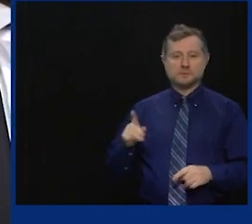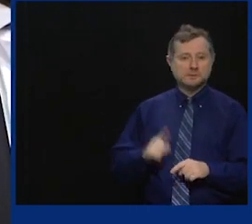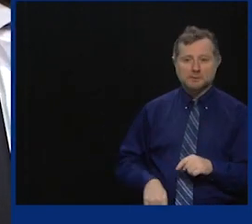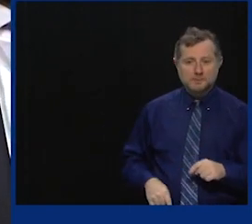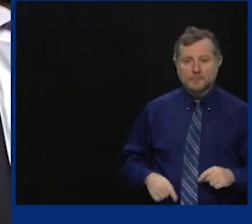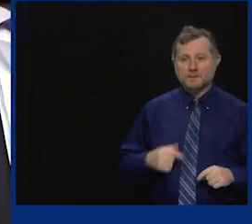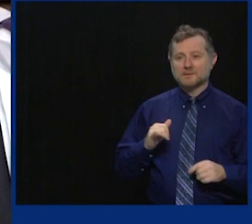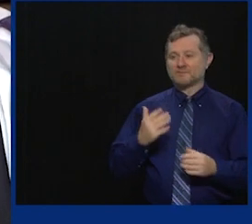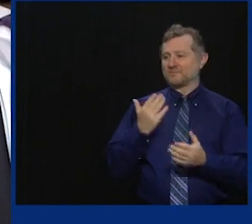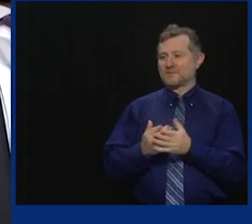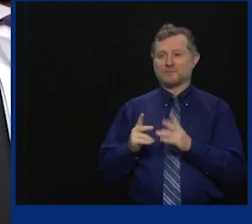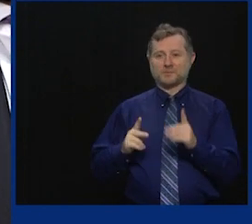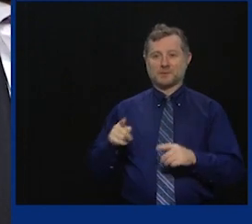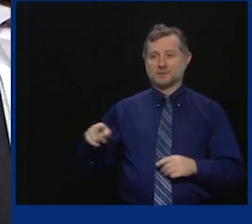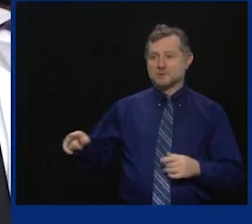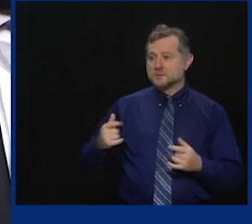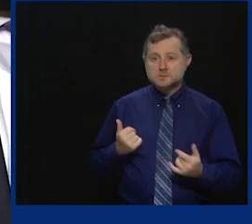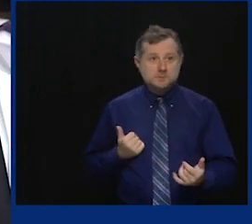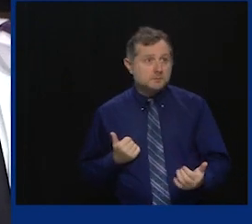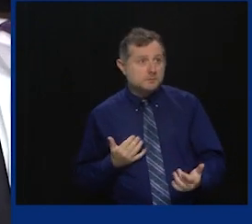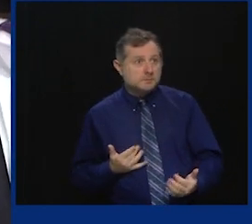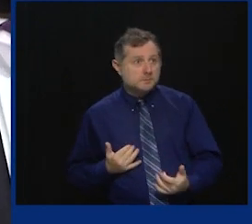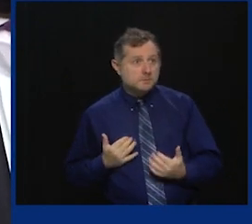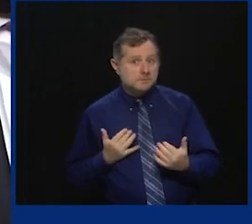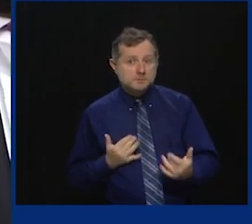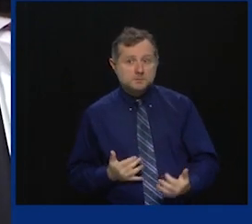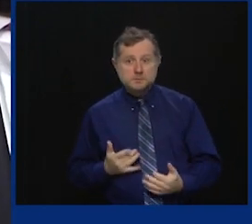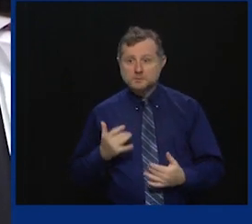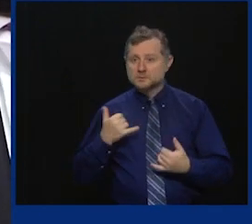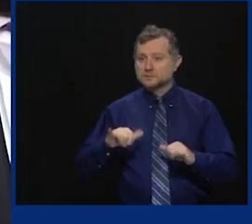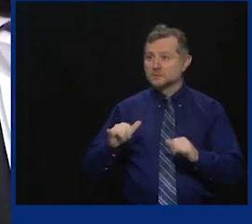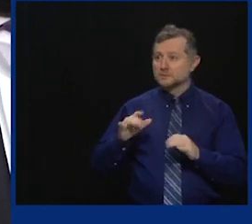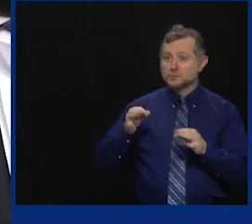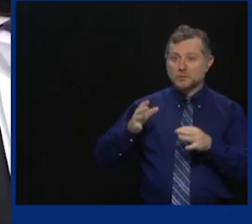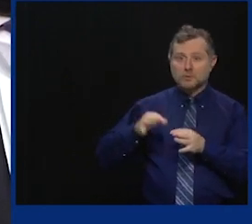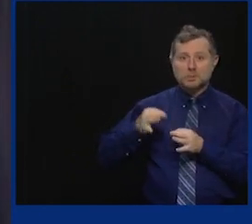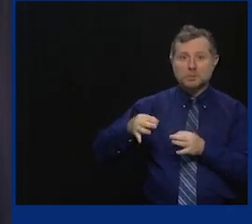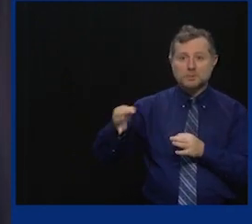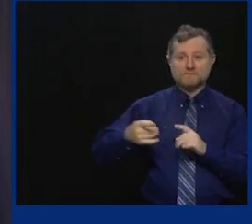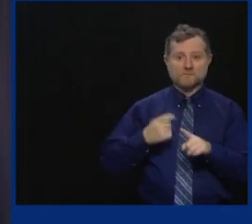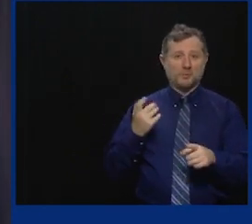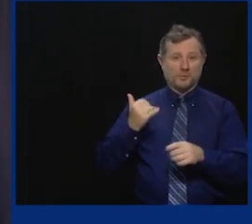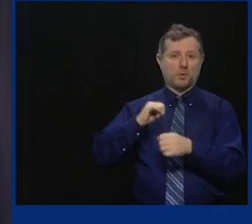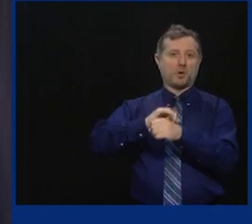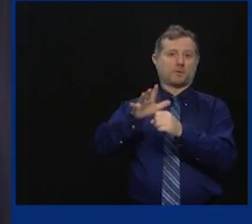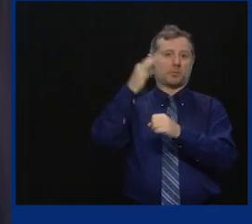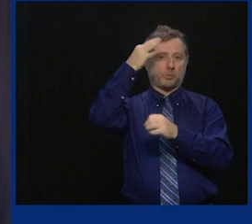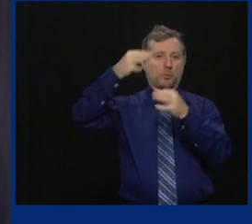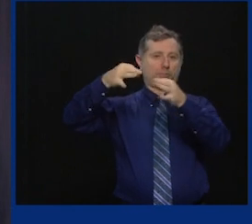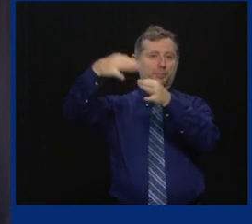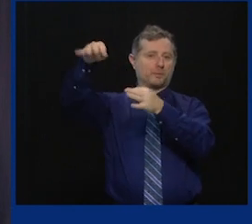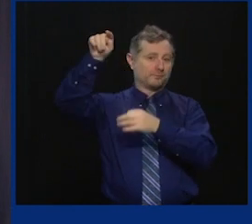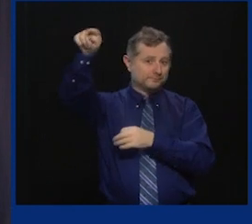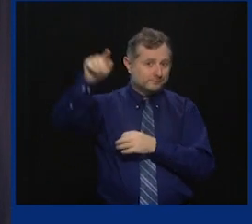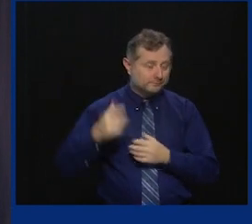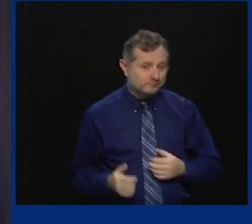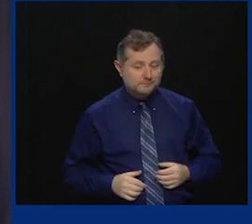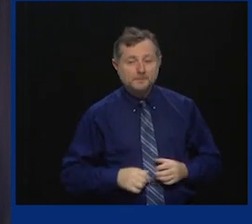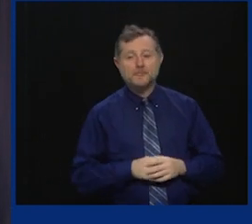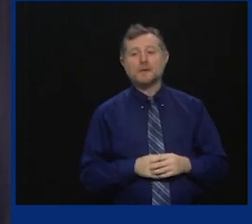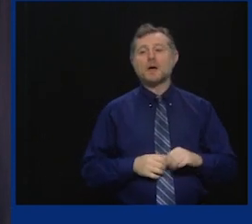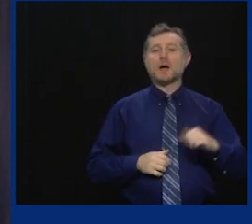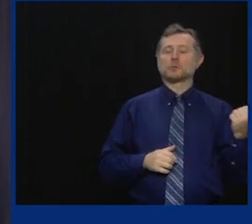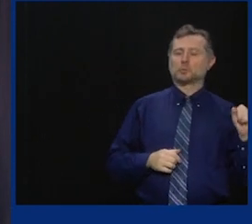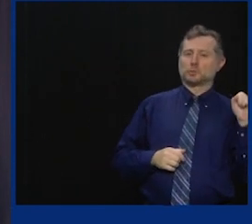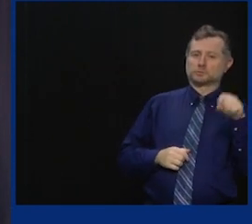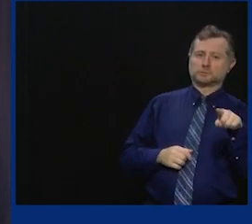sitting there, and that's the pressure valve I want to take off by moving them. Two more? Let's see, which one? Governor, when the bail reform passed, the